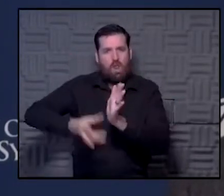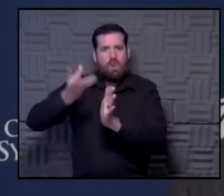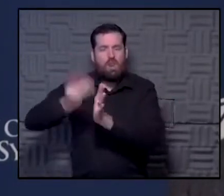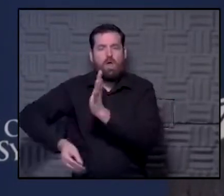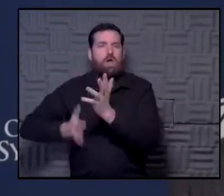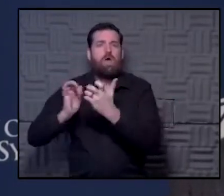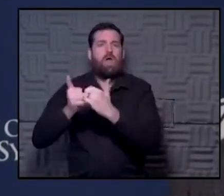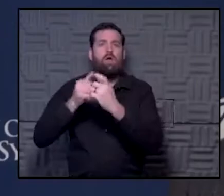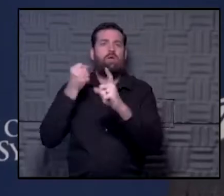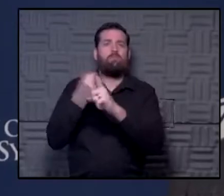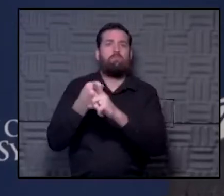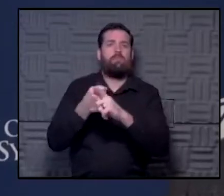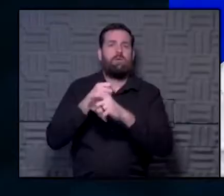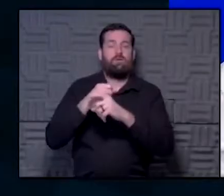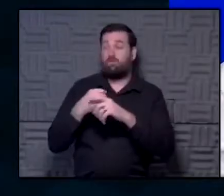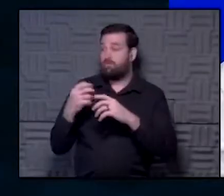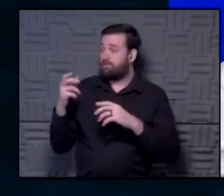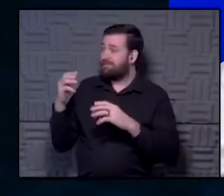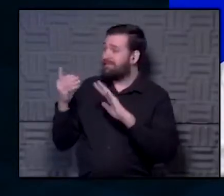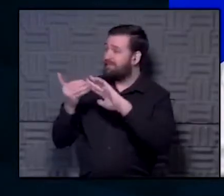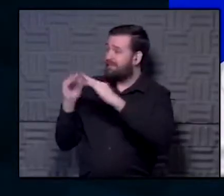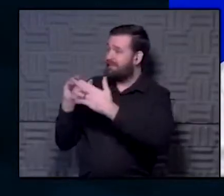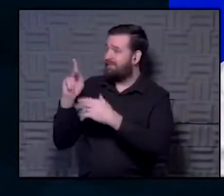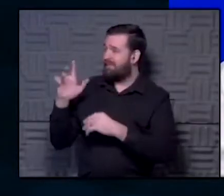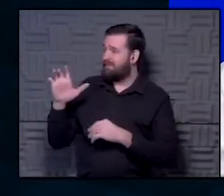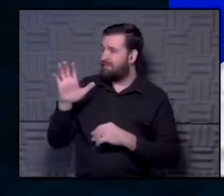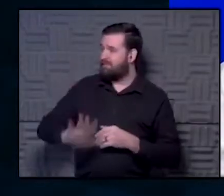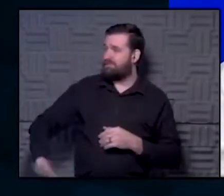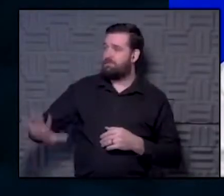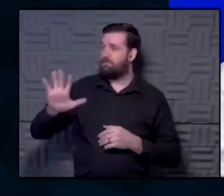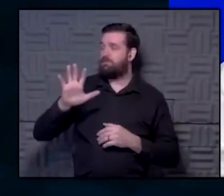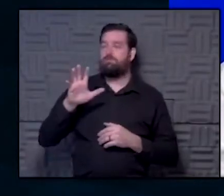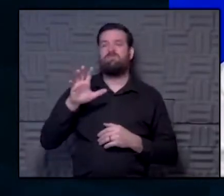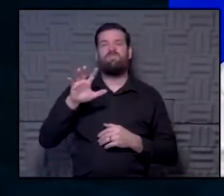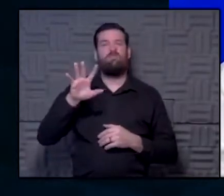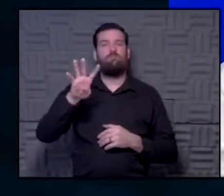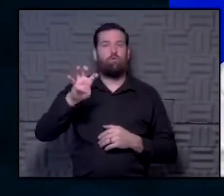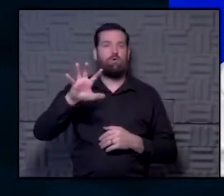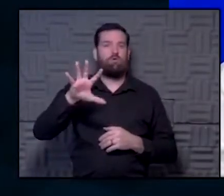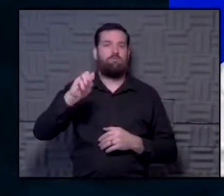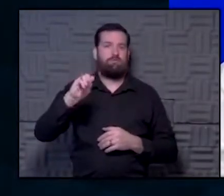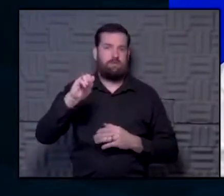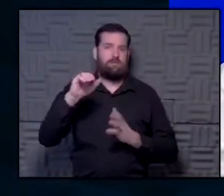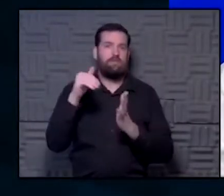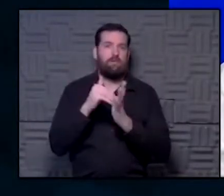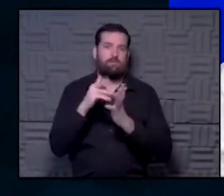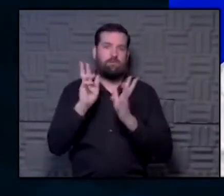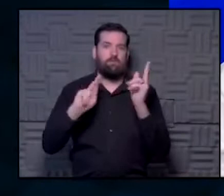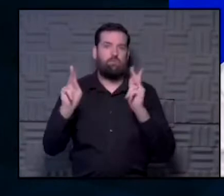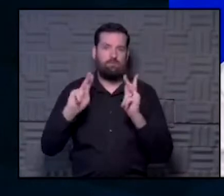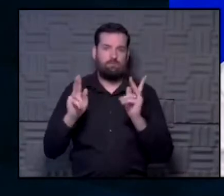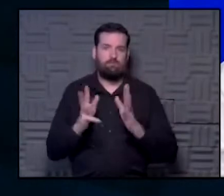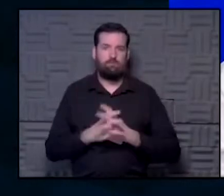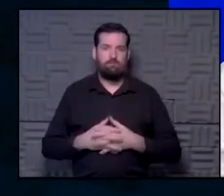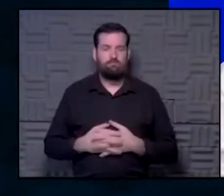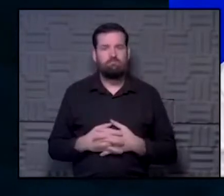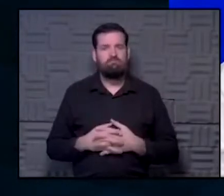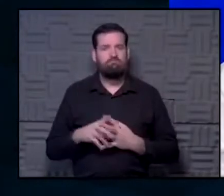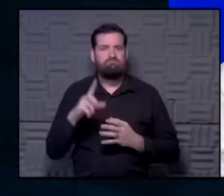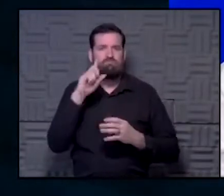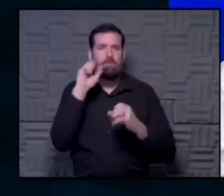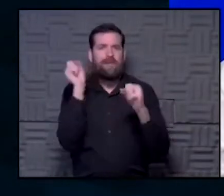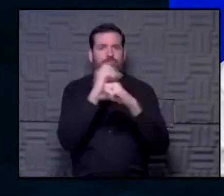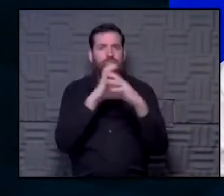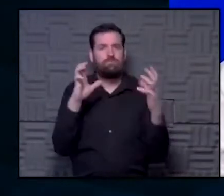with. The city of Kansas City, I believe, has a population of 450,000 people. Imagine that